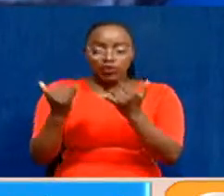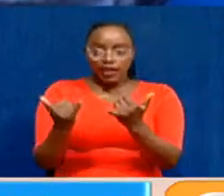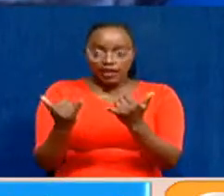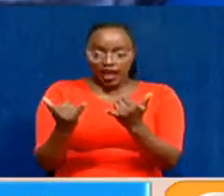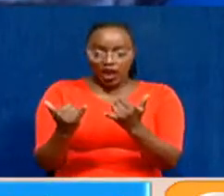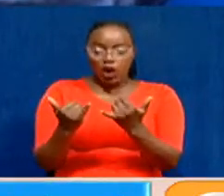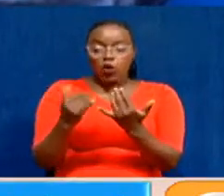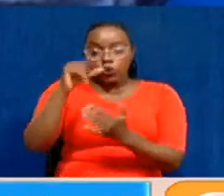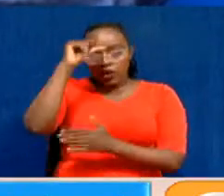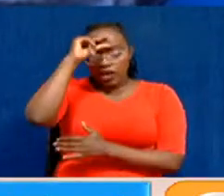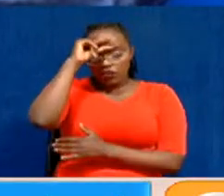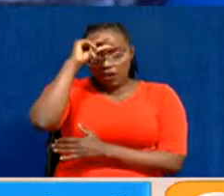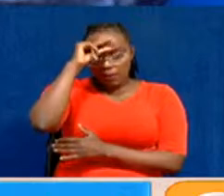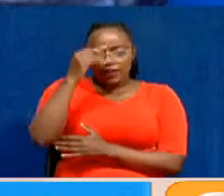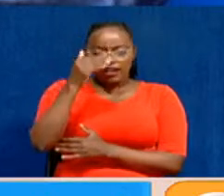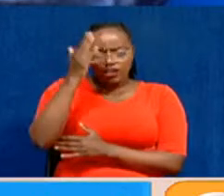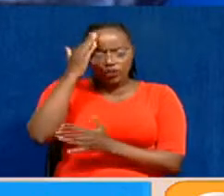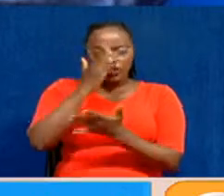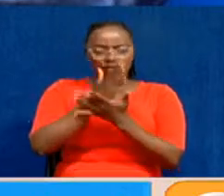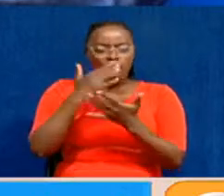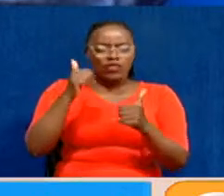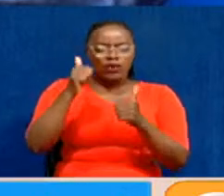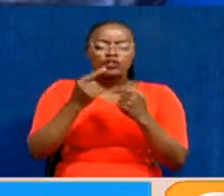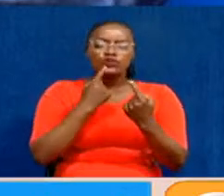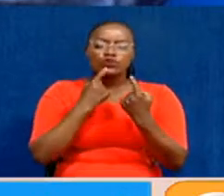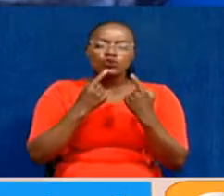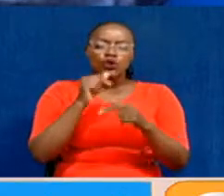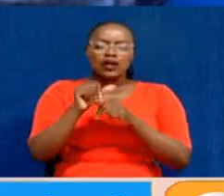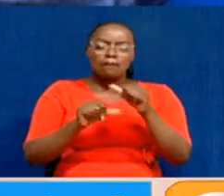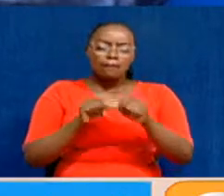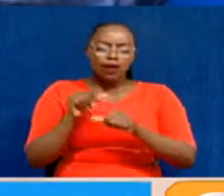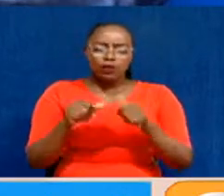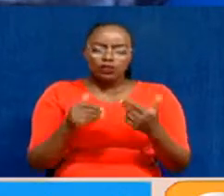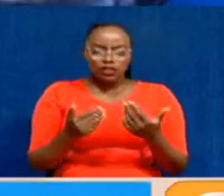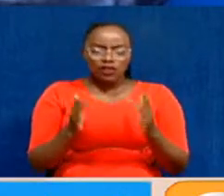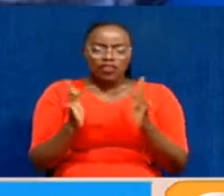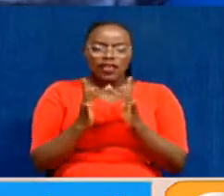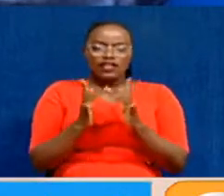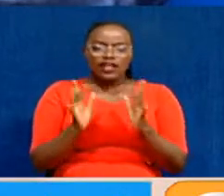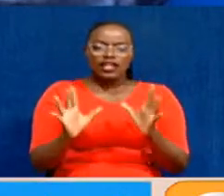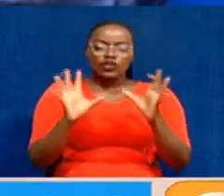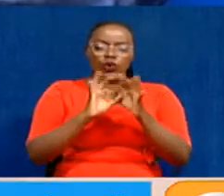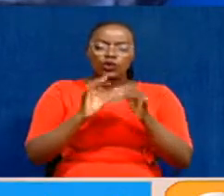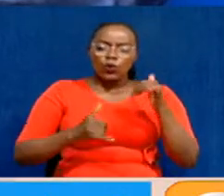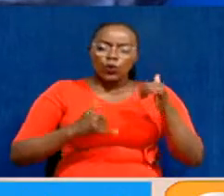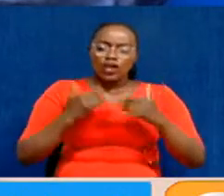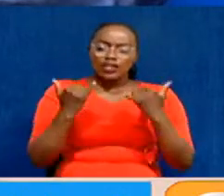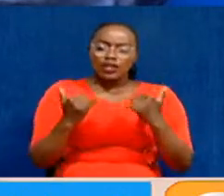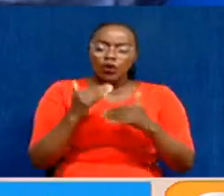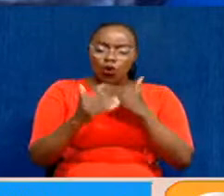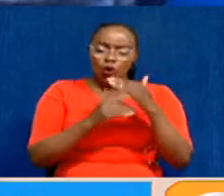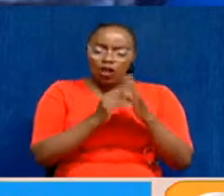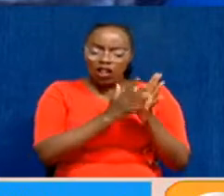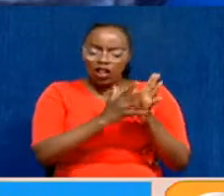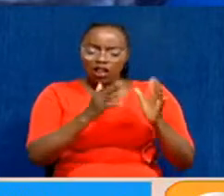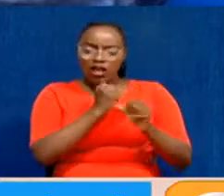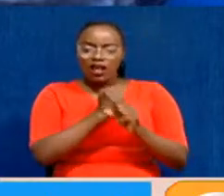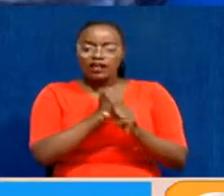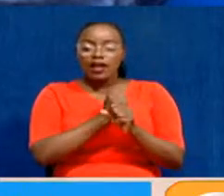current administration. I mean, some of the things you could talk about, the internet connection we enjoy now, all of that was